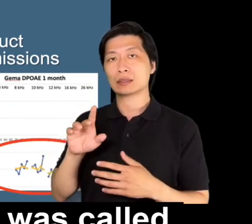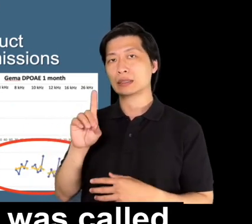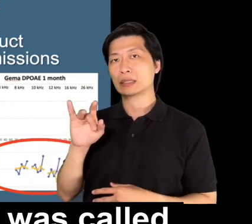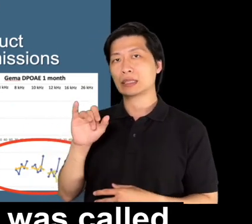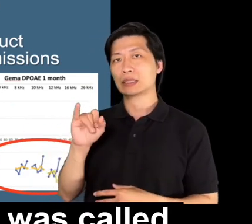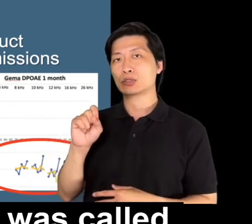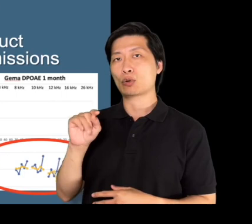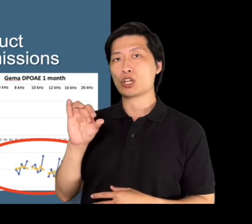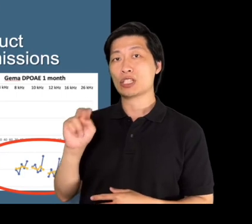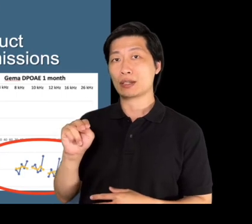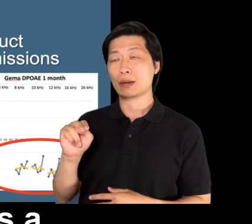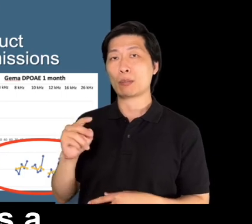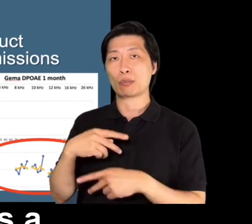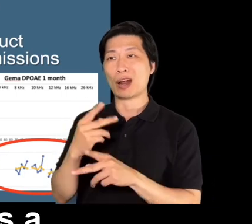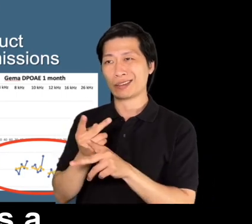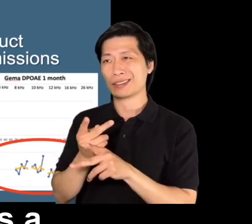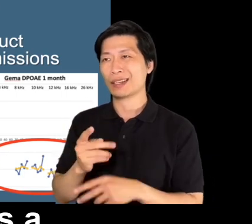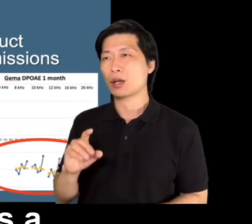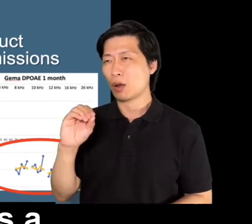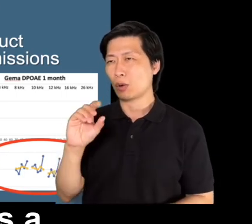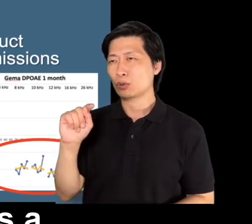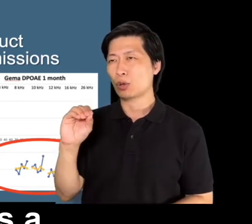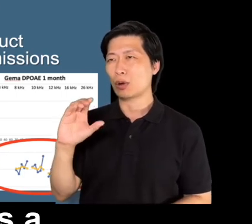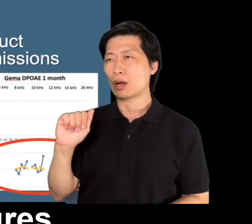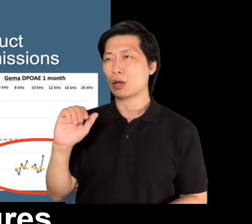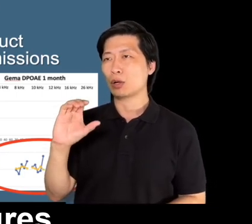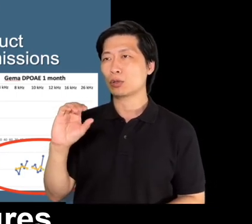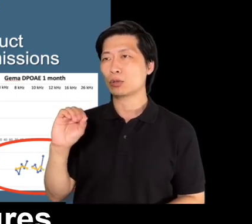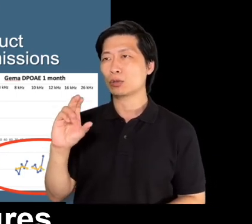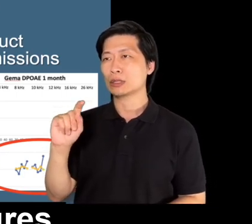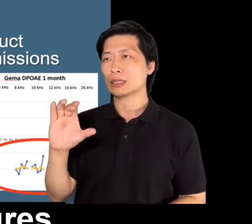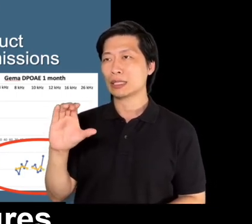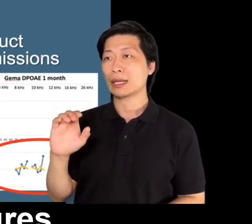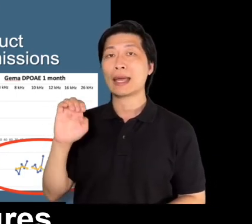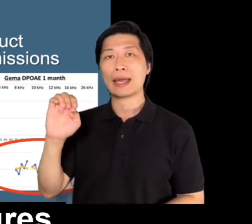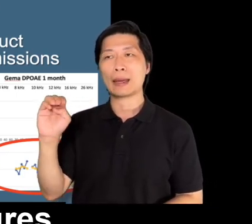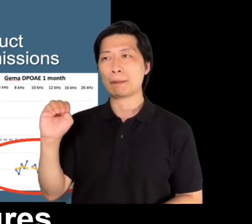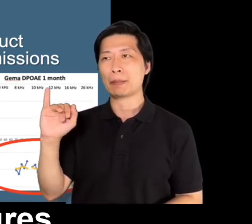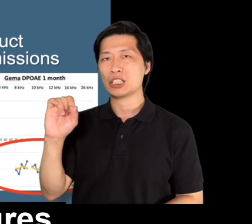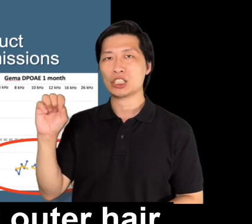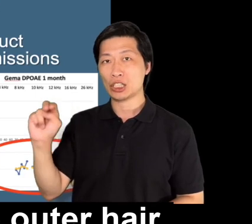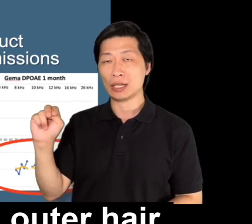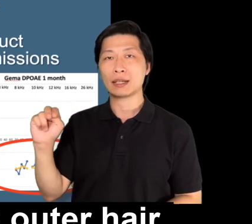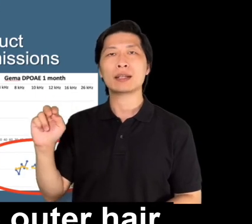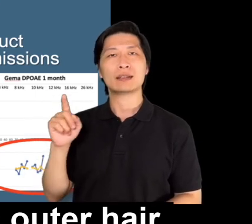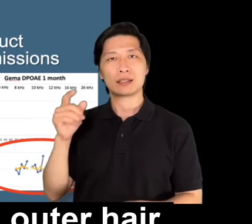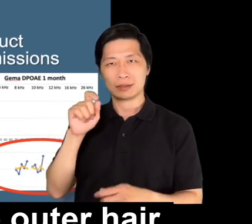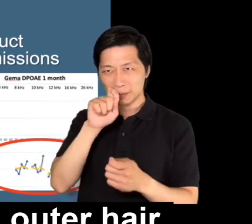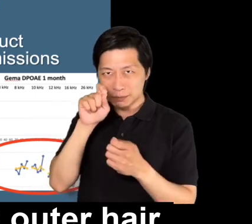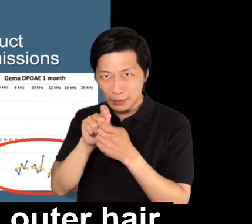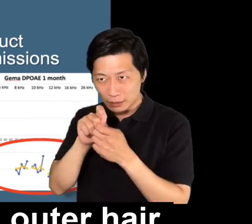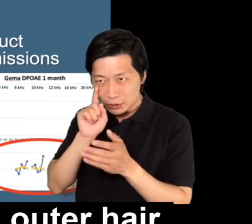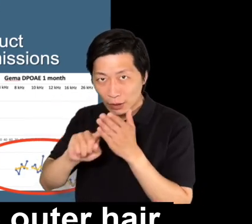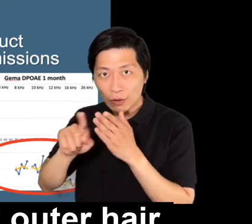But it measures very specifically the response of the outer hair cells of the cochlea, which are the cells that are